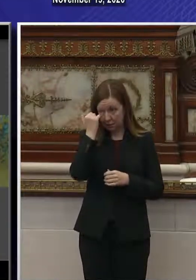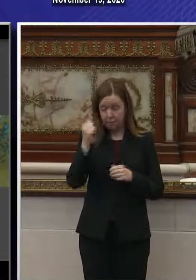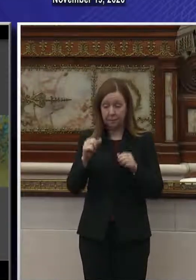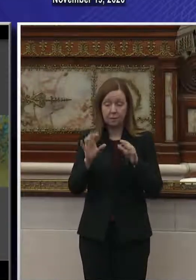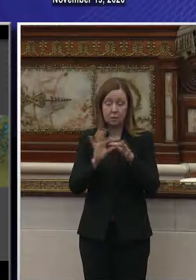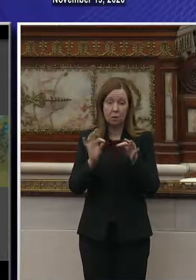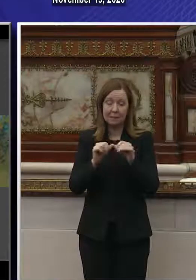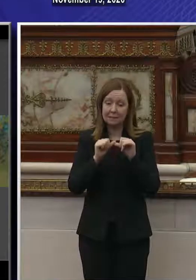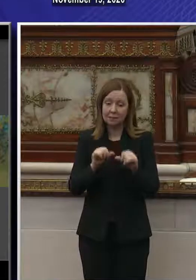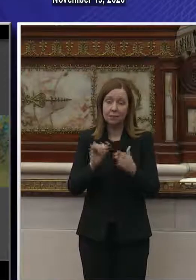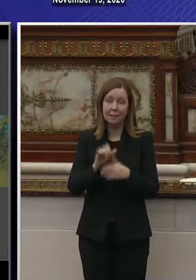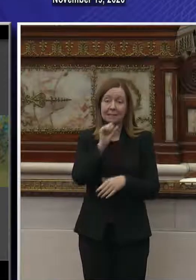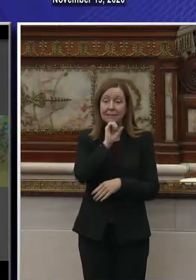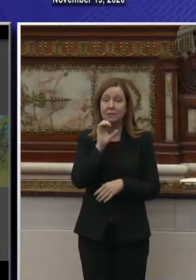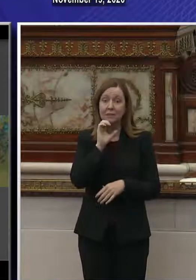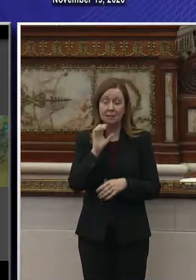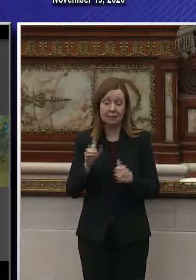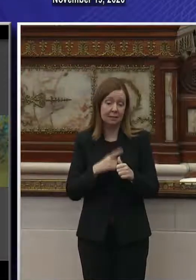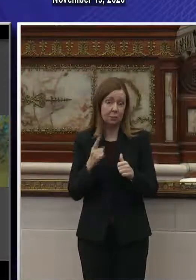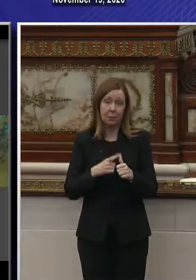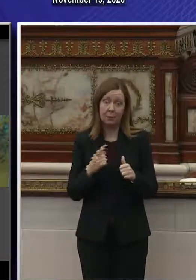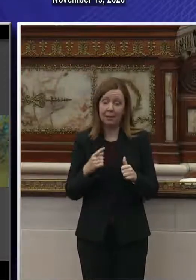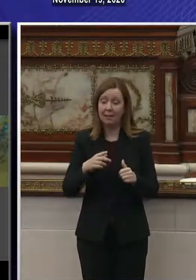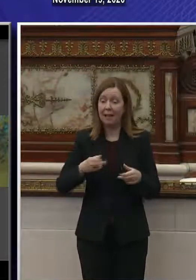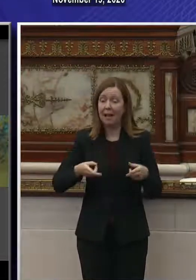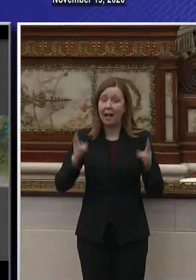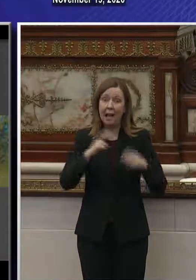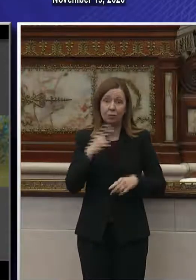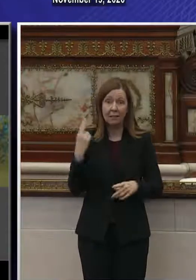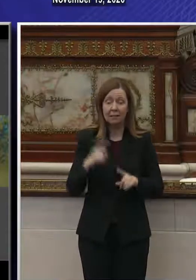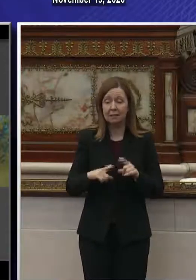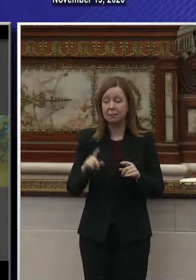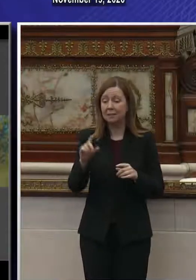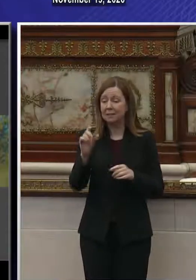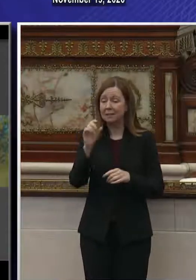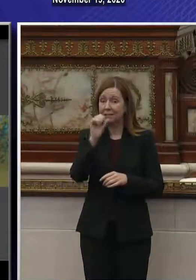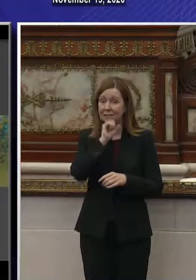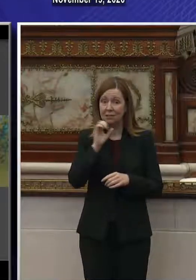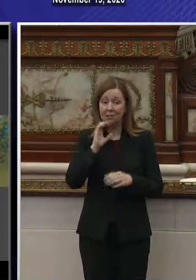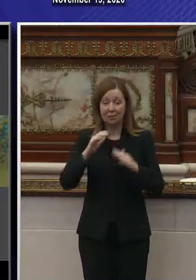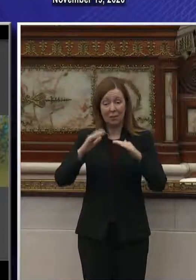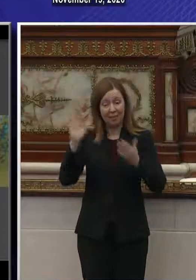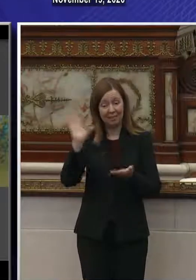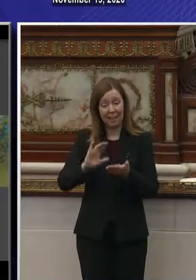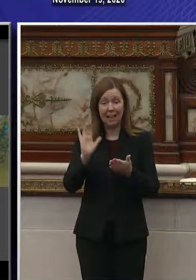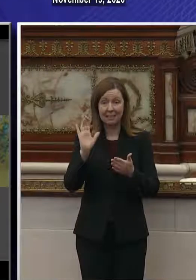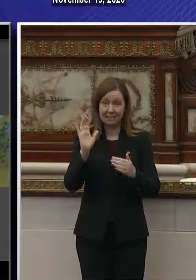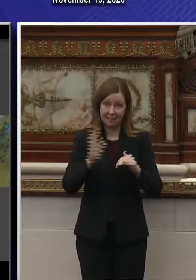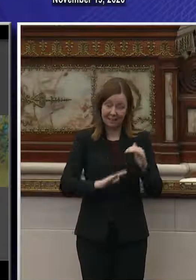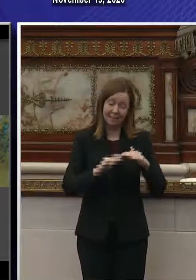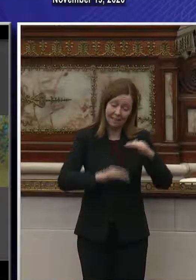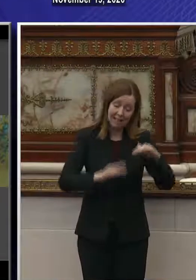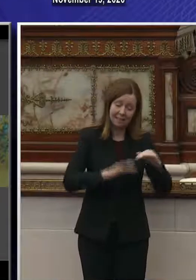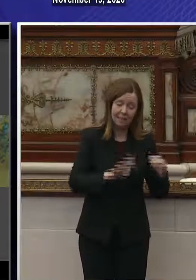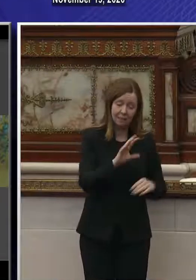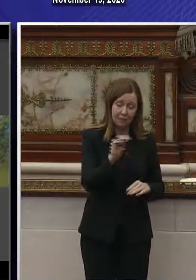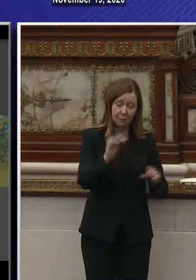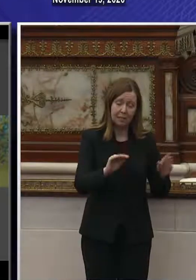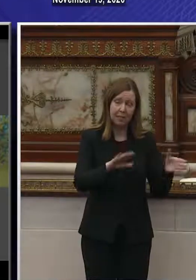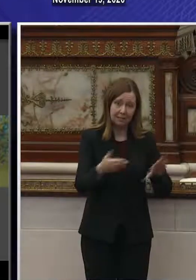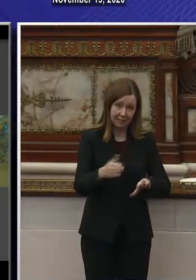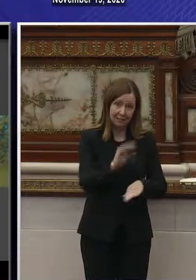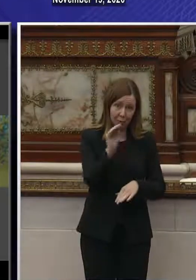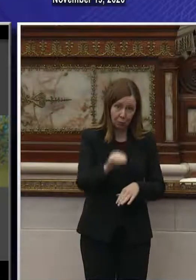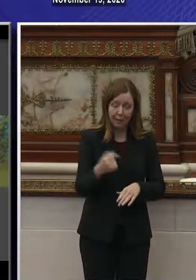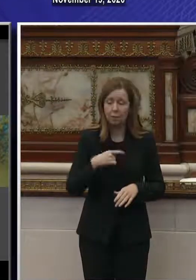sent that it's a seniors primarily high risk, but seniors are now less than 50% of the death rate. And we really do need to be